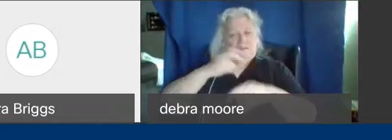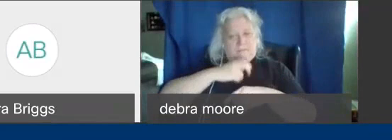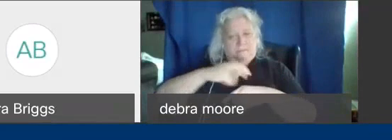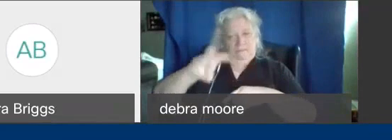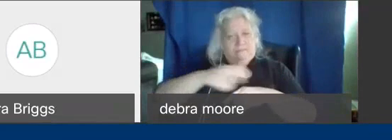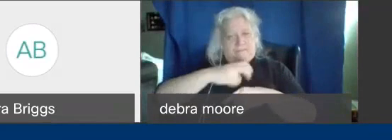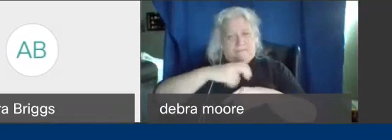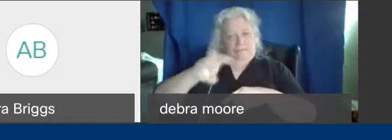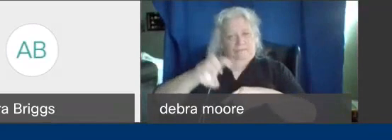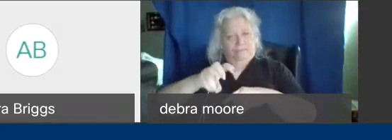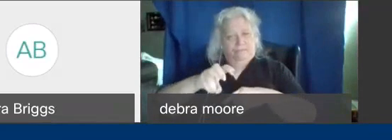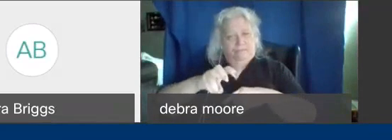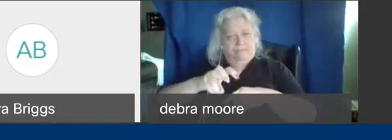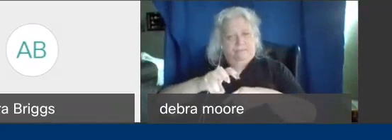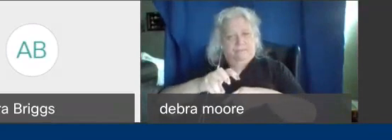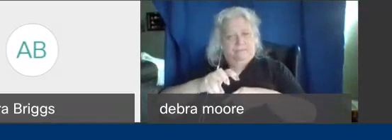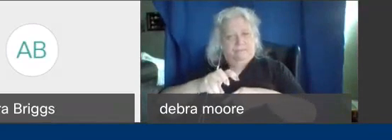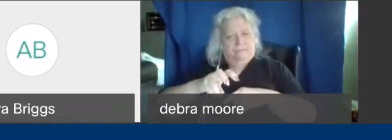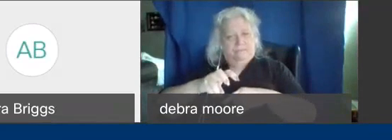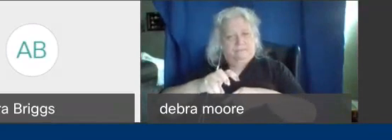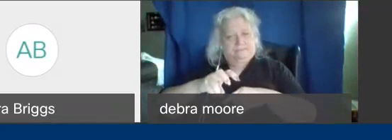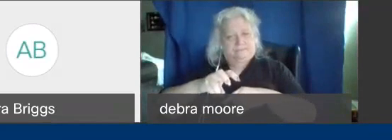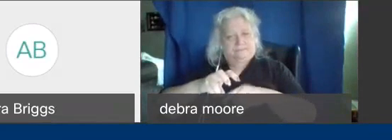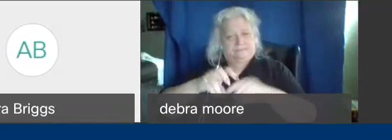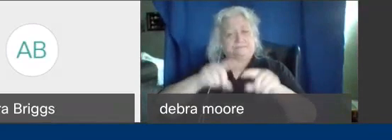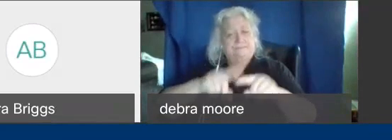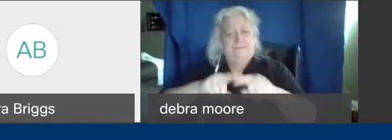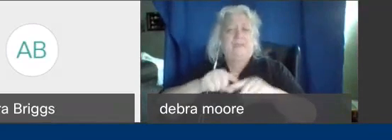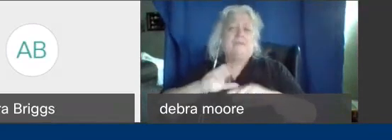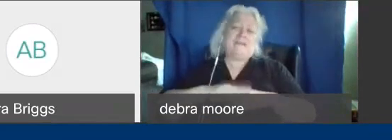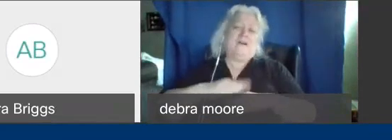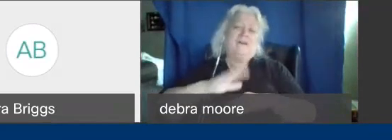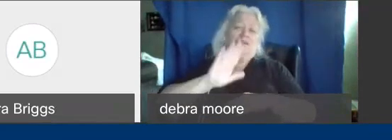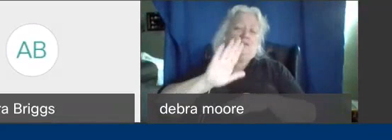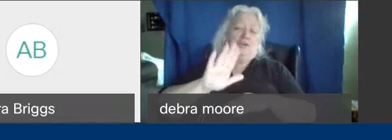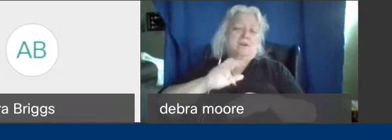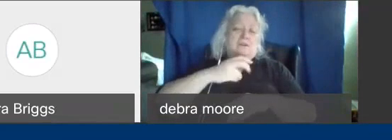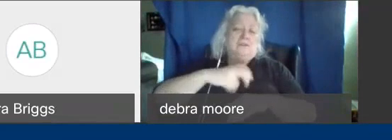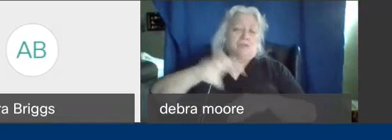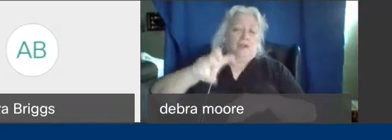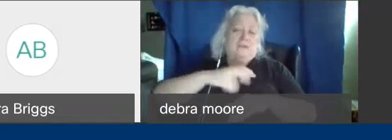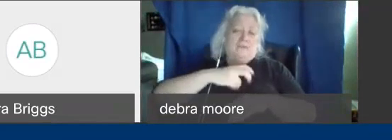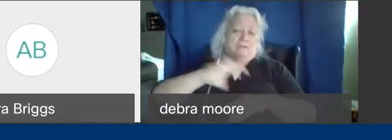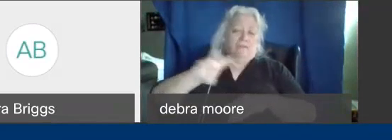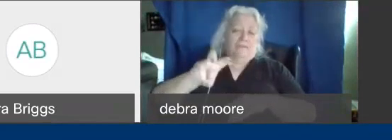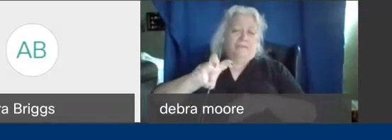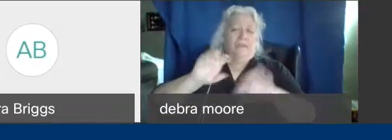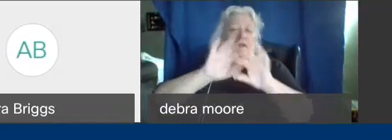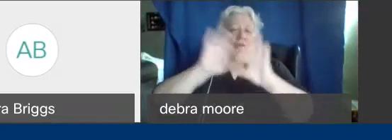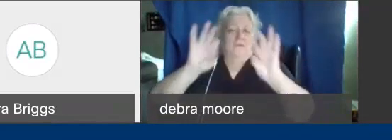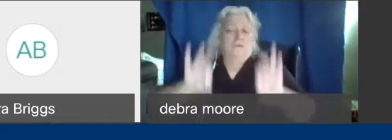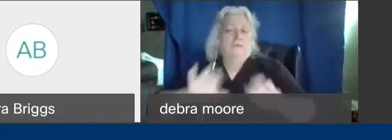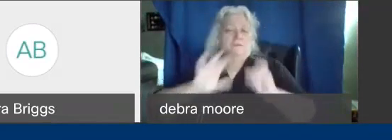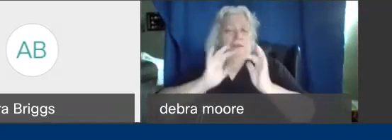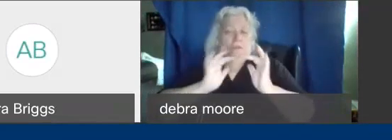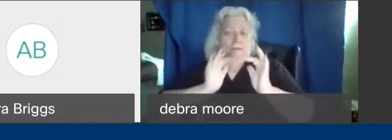be less of this paperwork. It just depends on the type of travel. But you can find the forms on the website at the